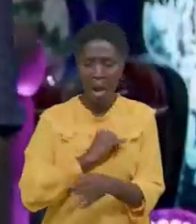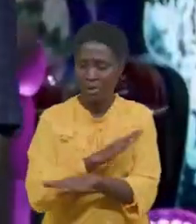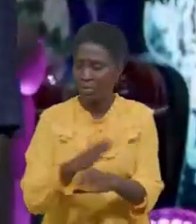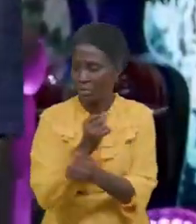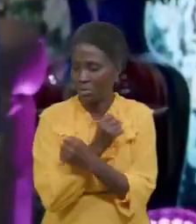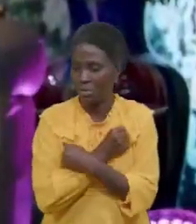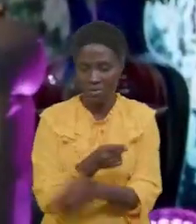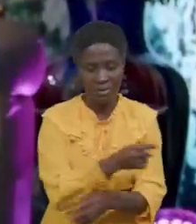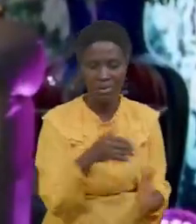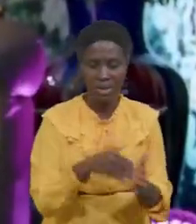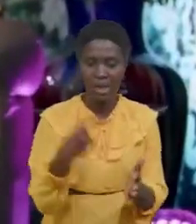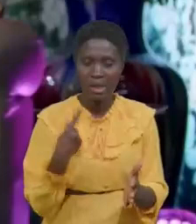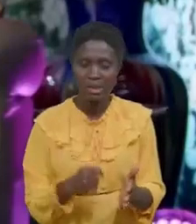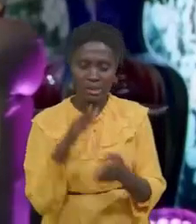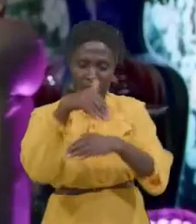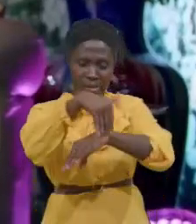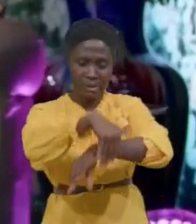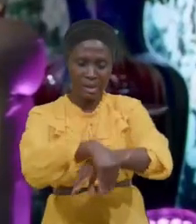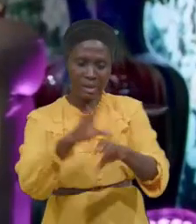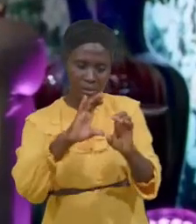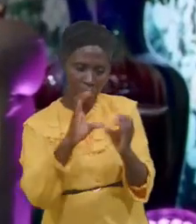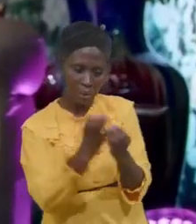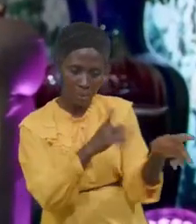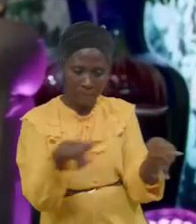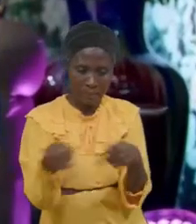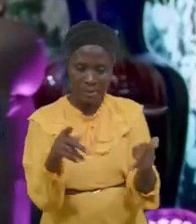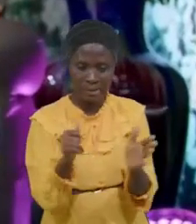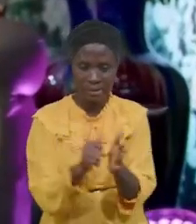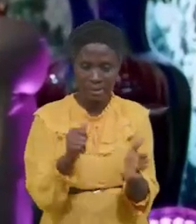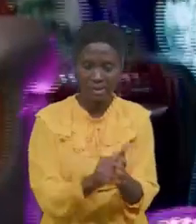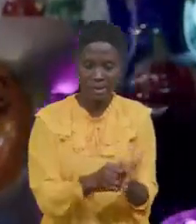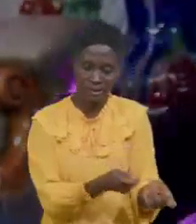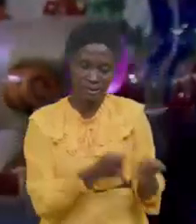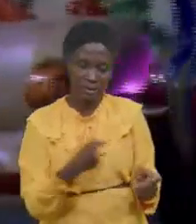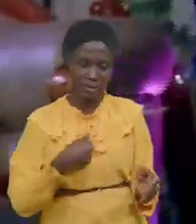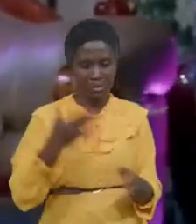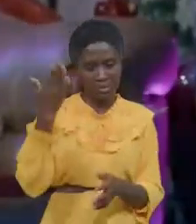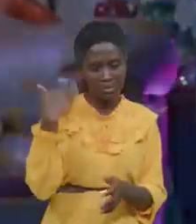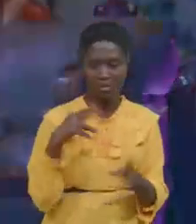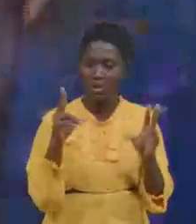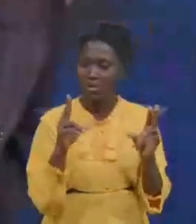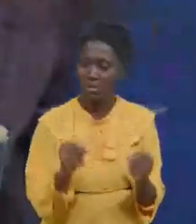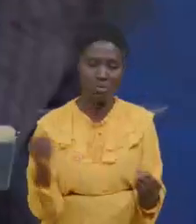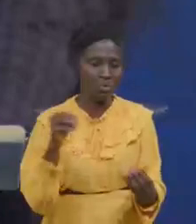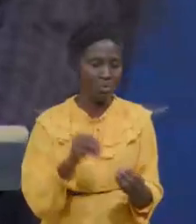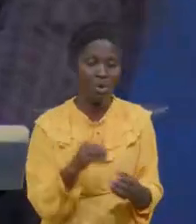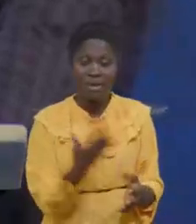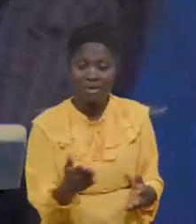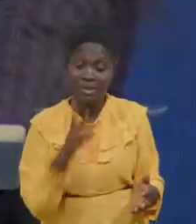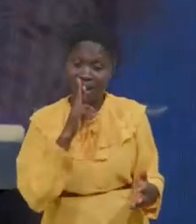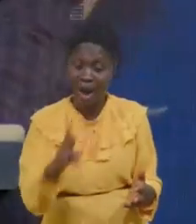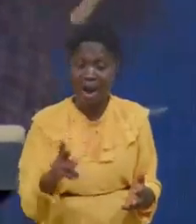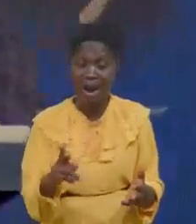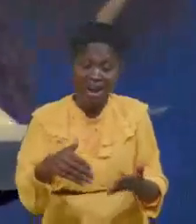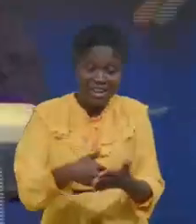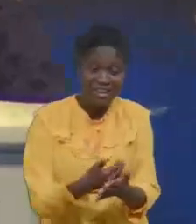that attracted me, no attraction for me anymore. Things are new and